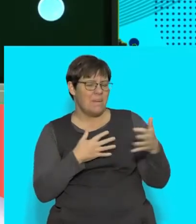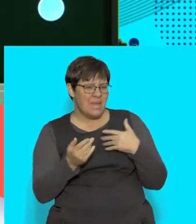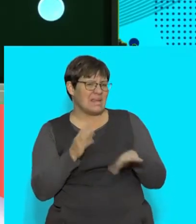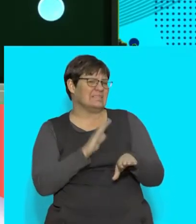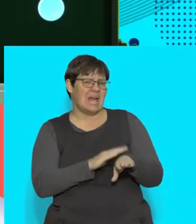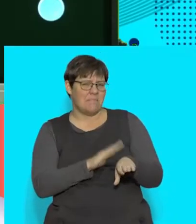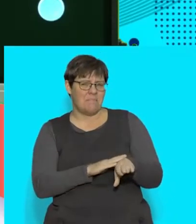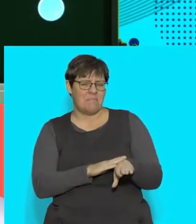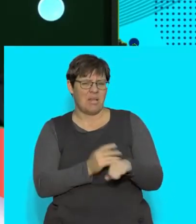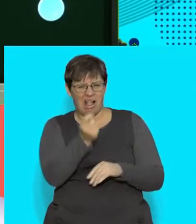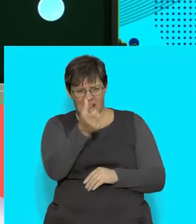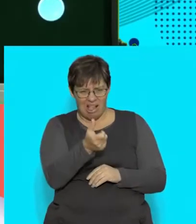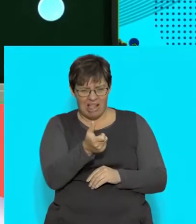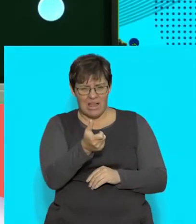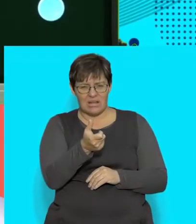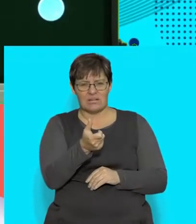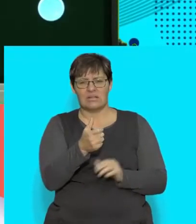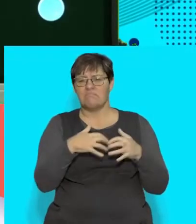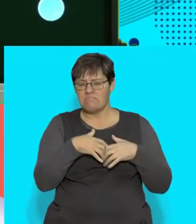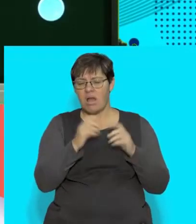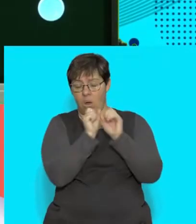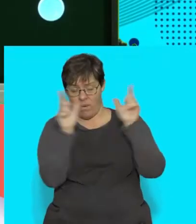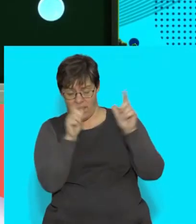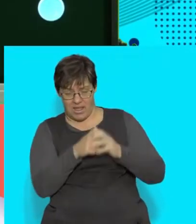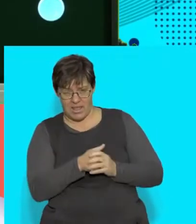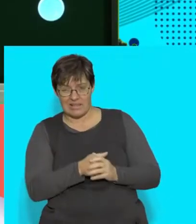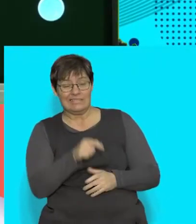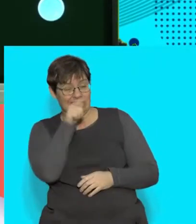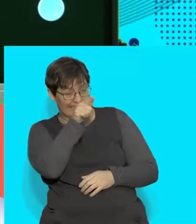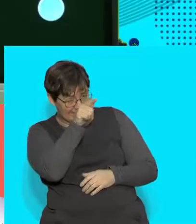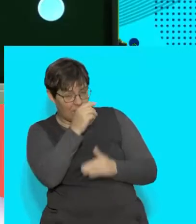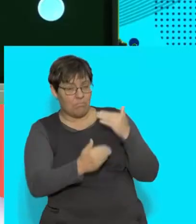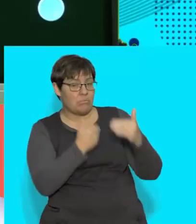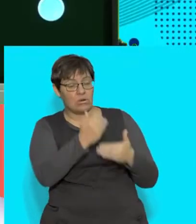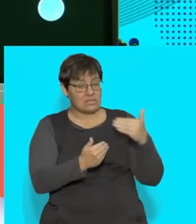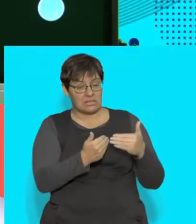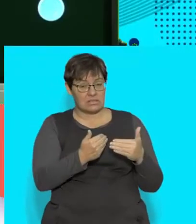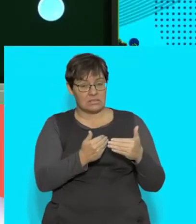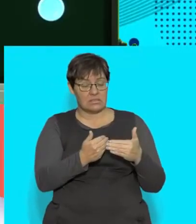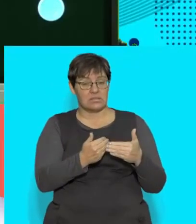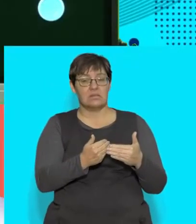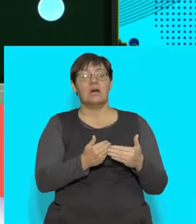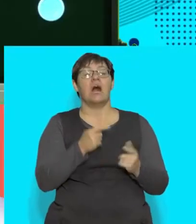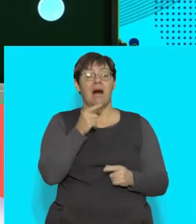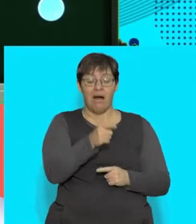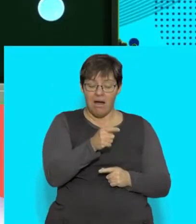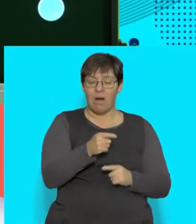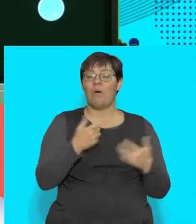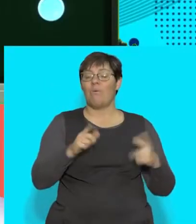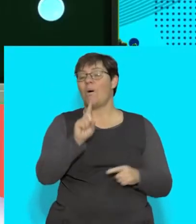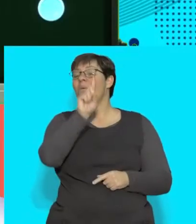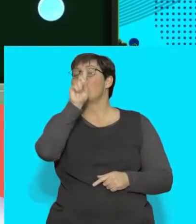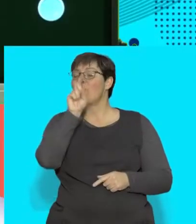questions all the time, but I'm going to have maybe a little bit of time just to make you aware that